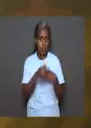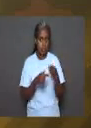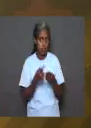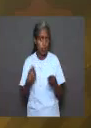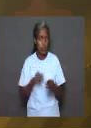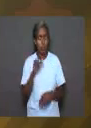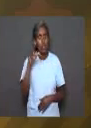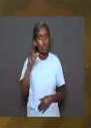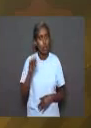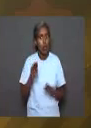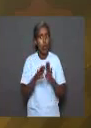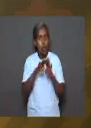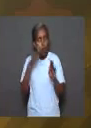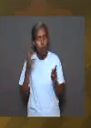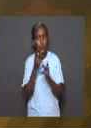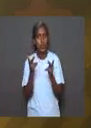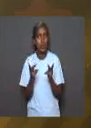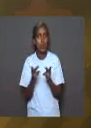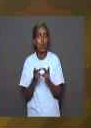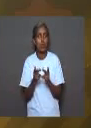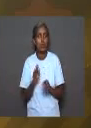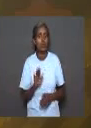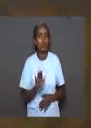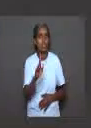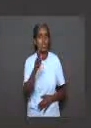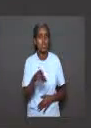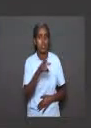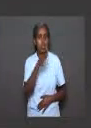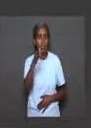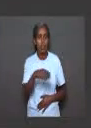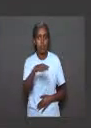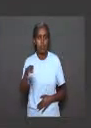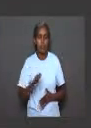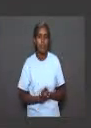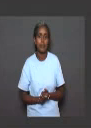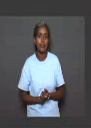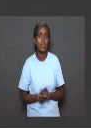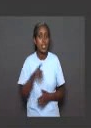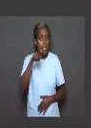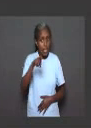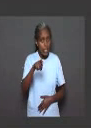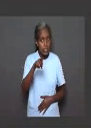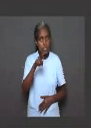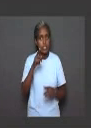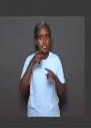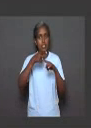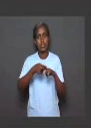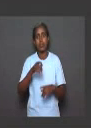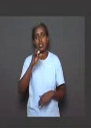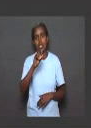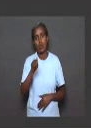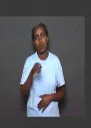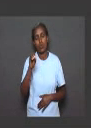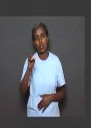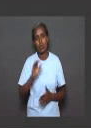be no open holes on its graph. Its x-intercept is 0,